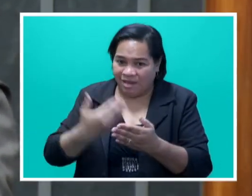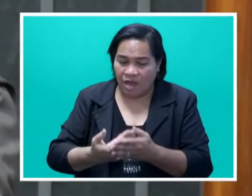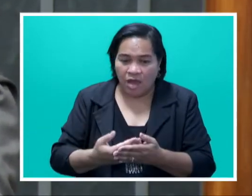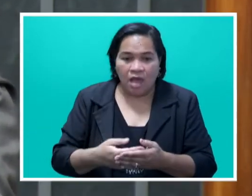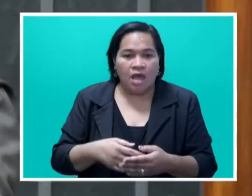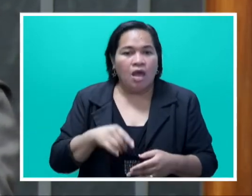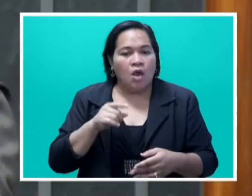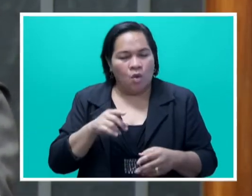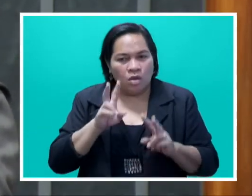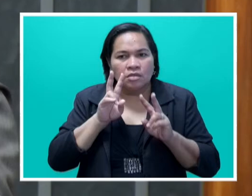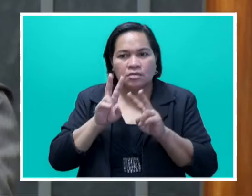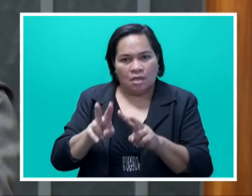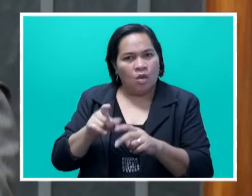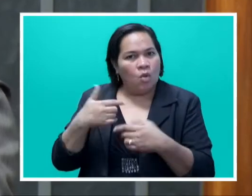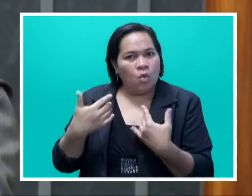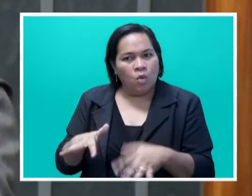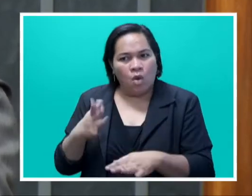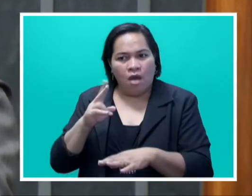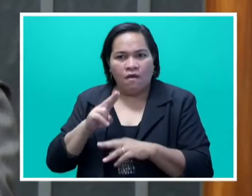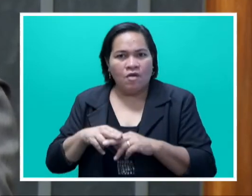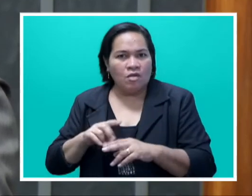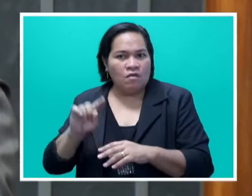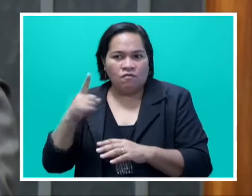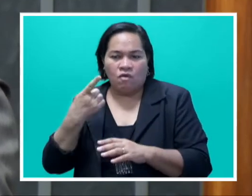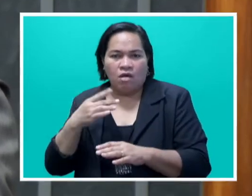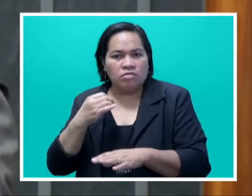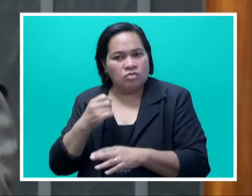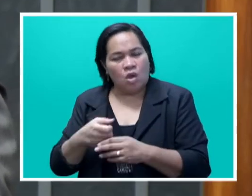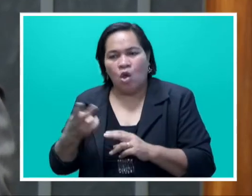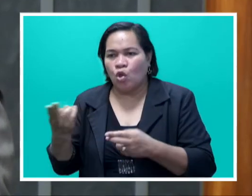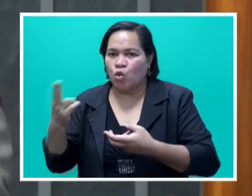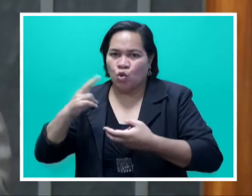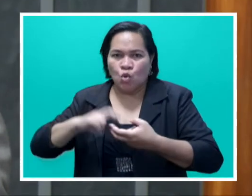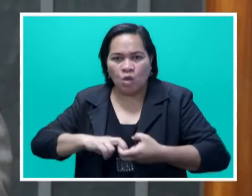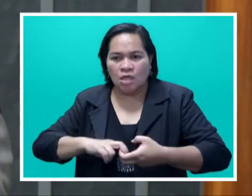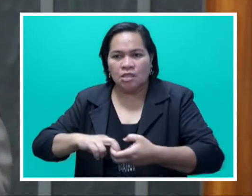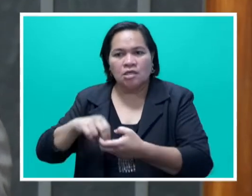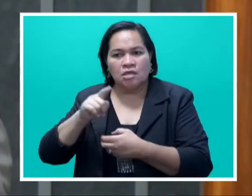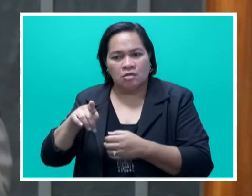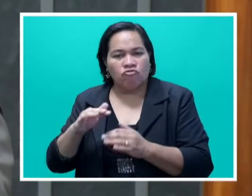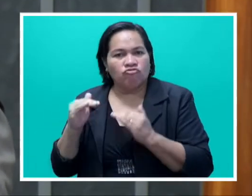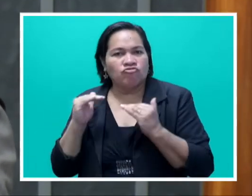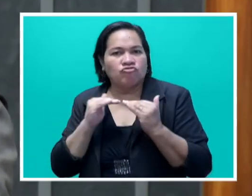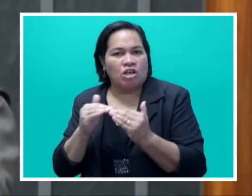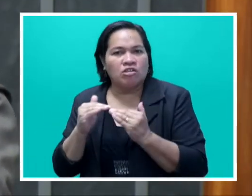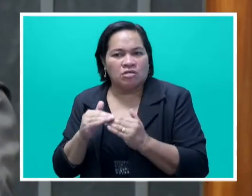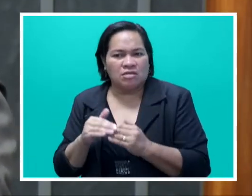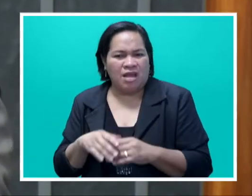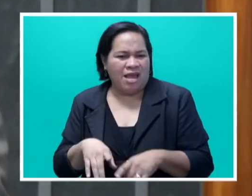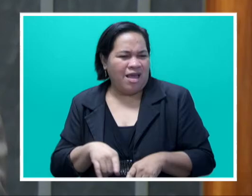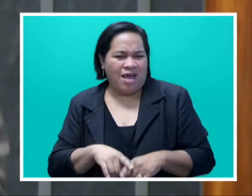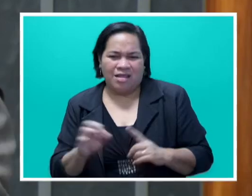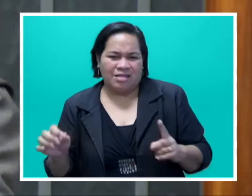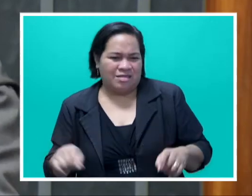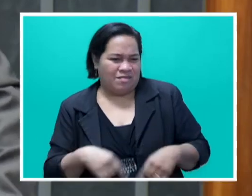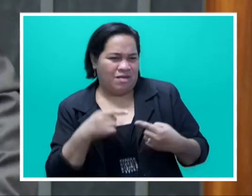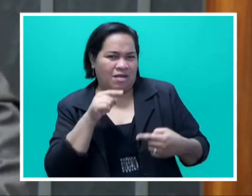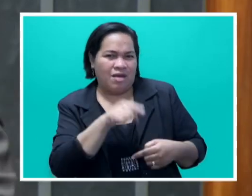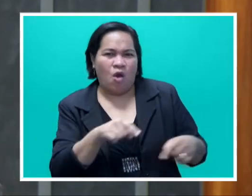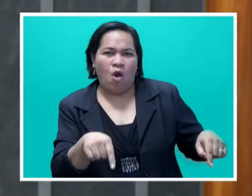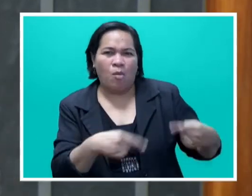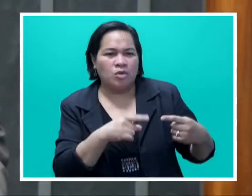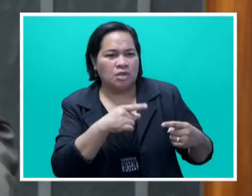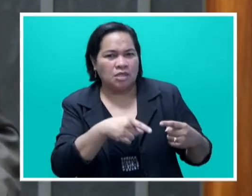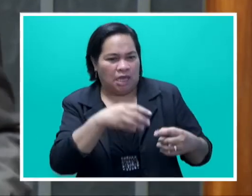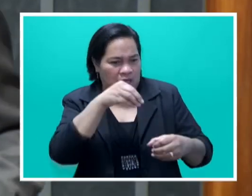house of unity, a home of justice and fairness. Unlike the divided house of cards of the opposition, Mr.